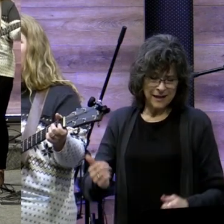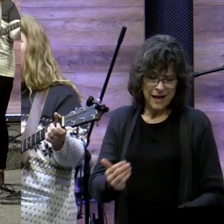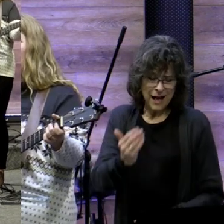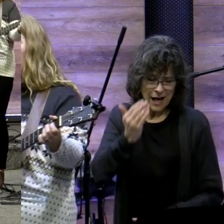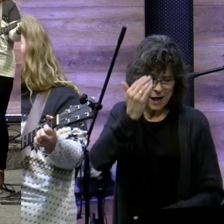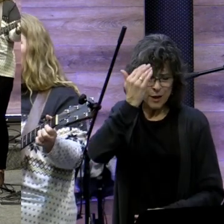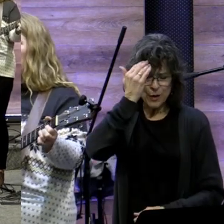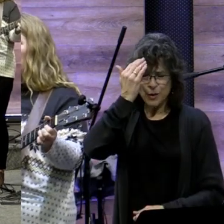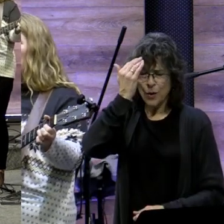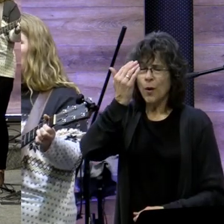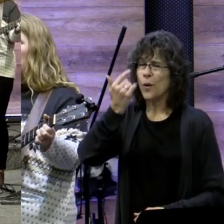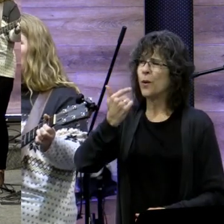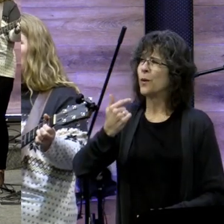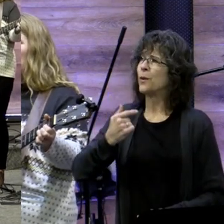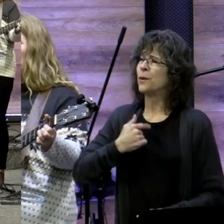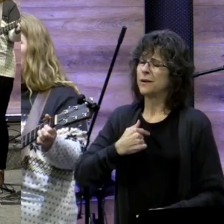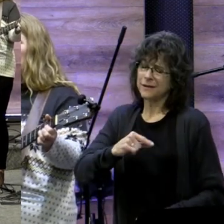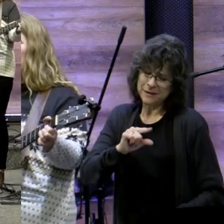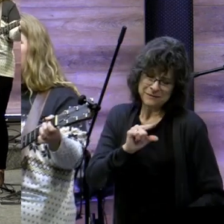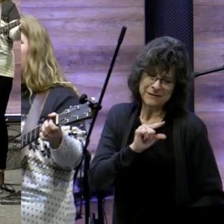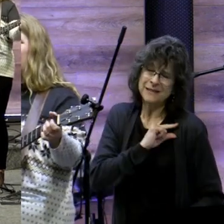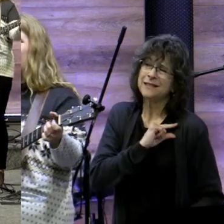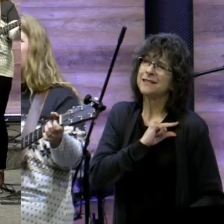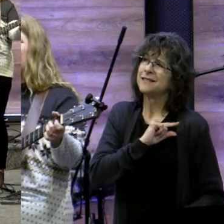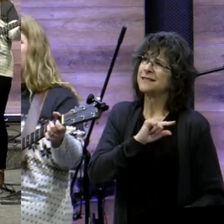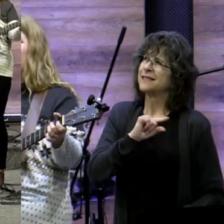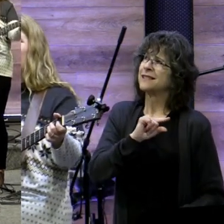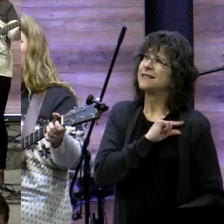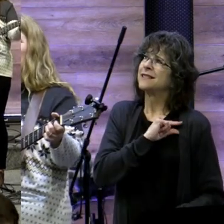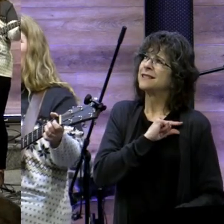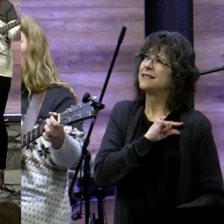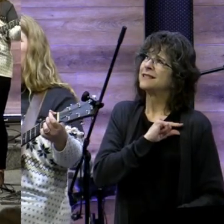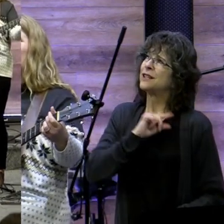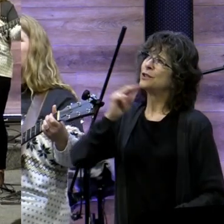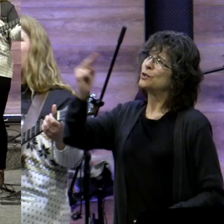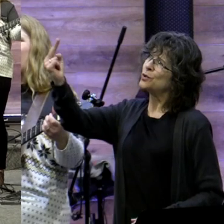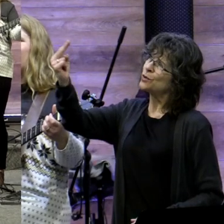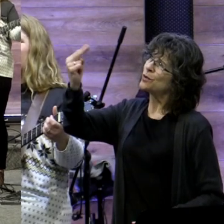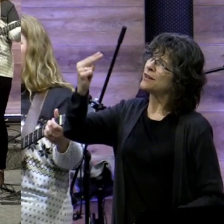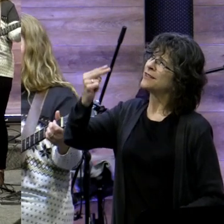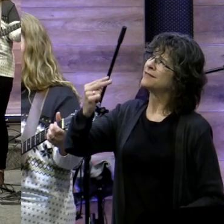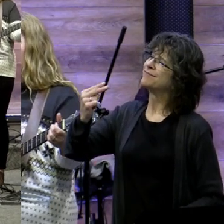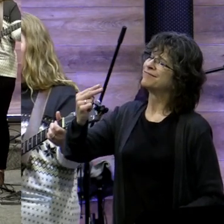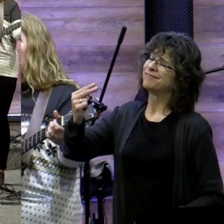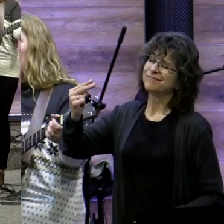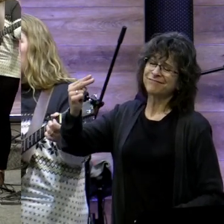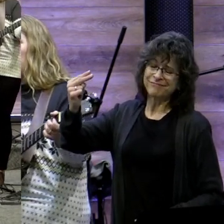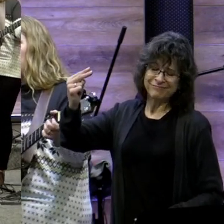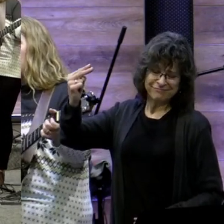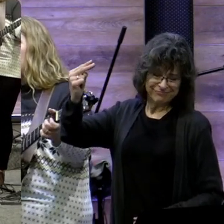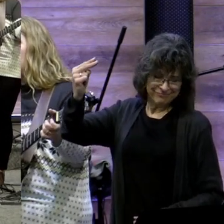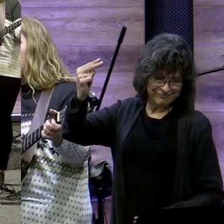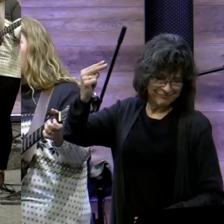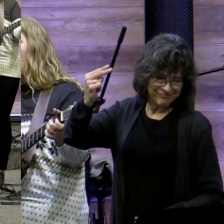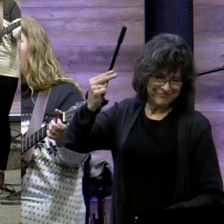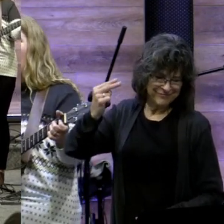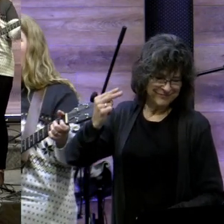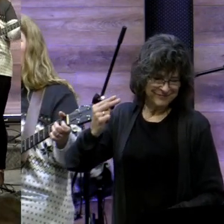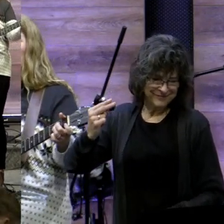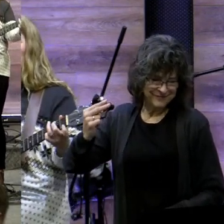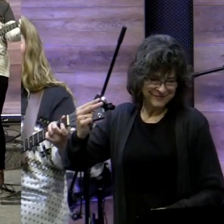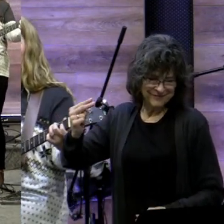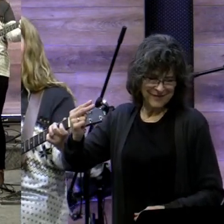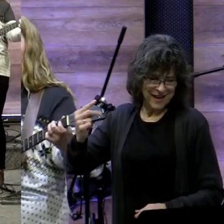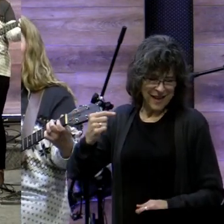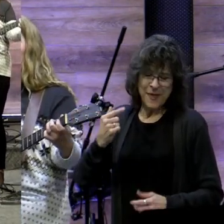that has not proved me guilty in your sight. The best I have